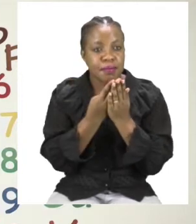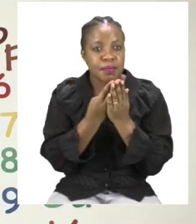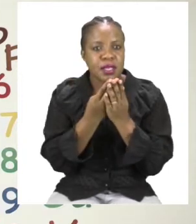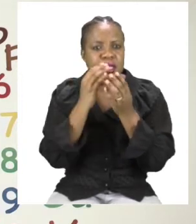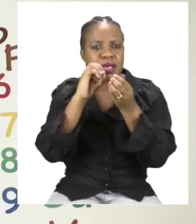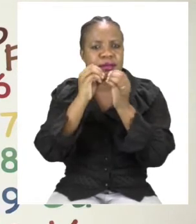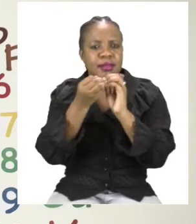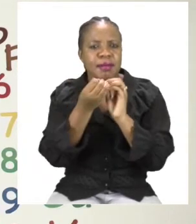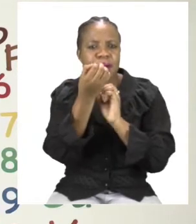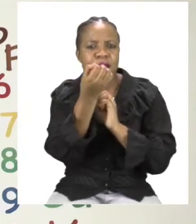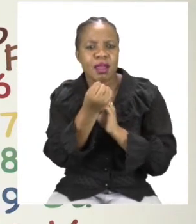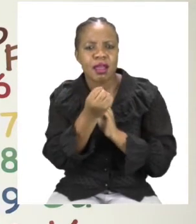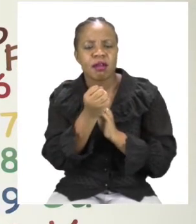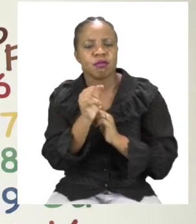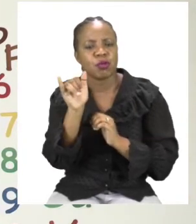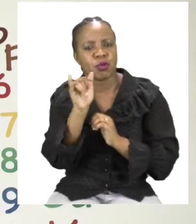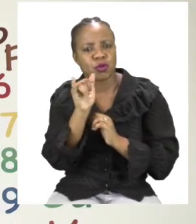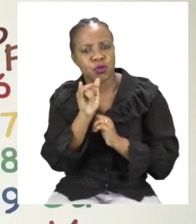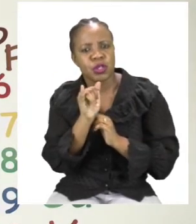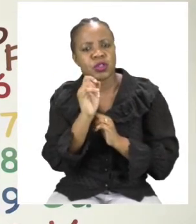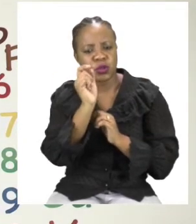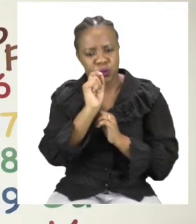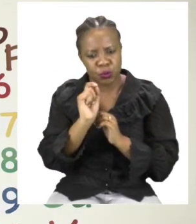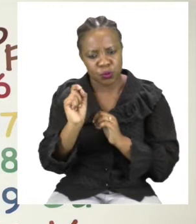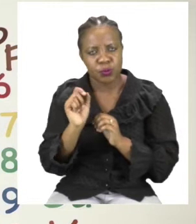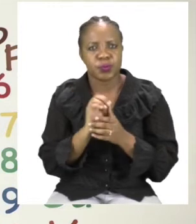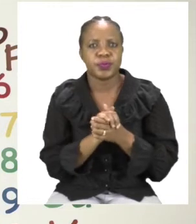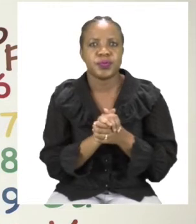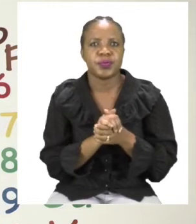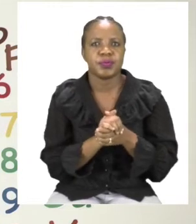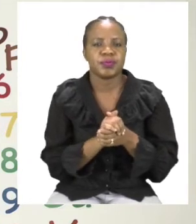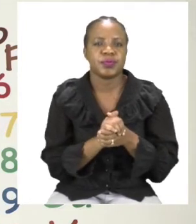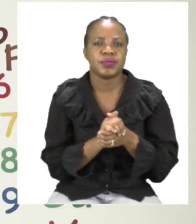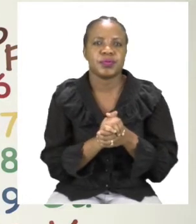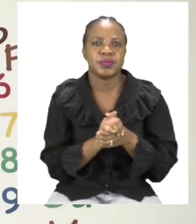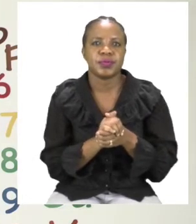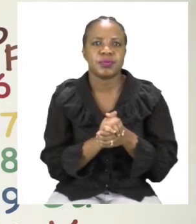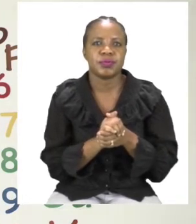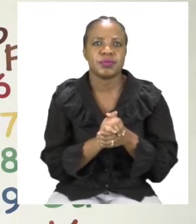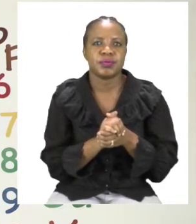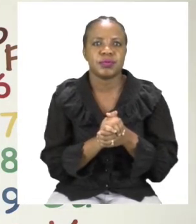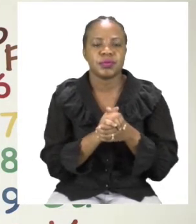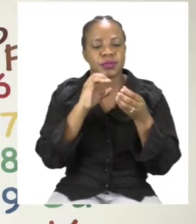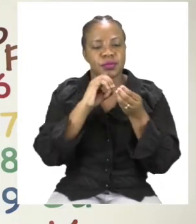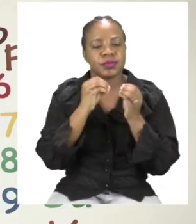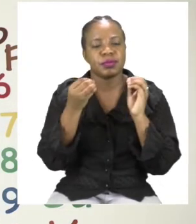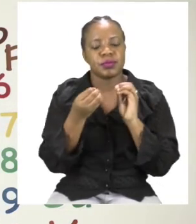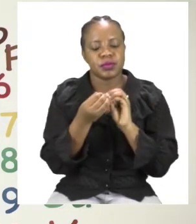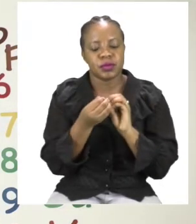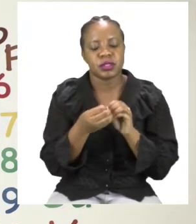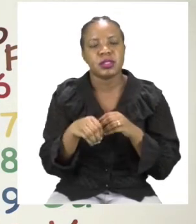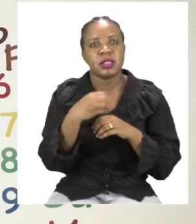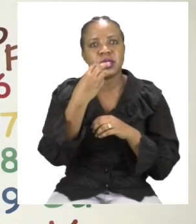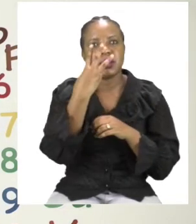going to use to complete the sum and get your answer. For number 3, you are going to